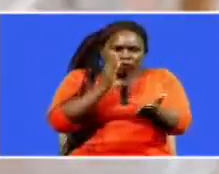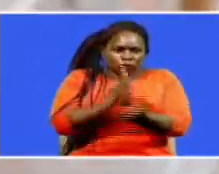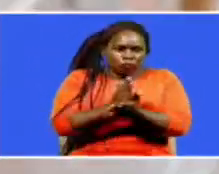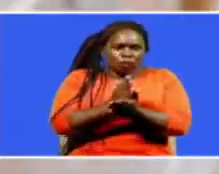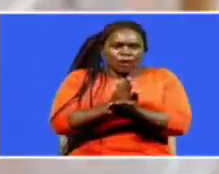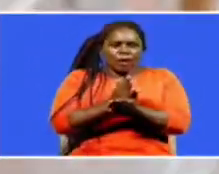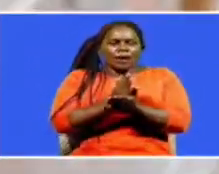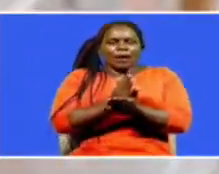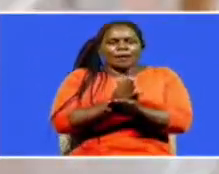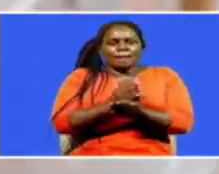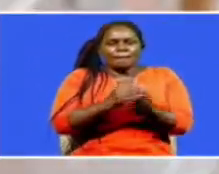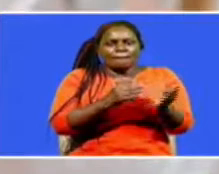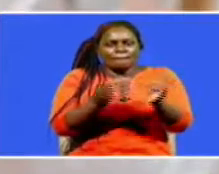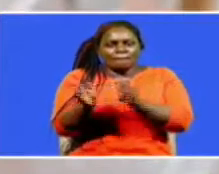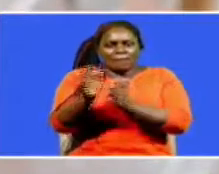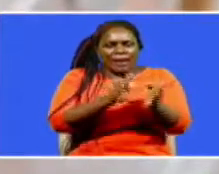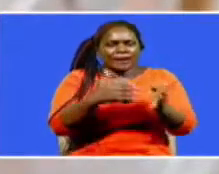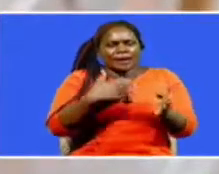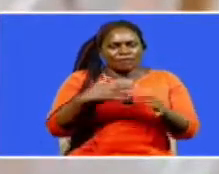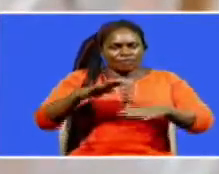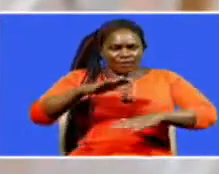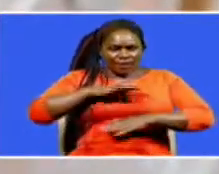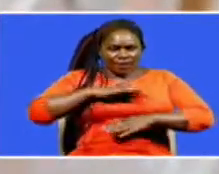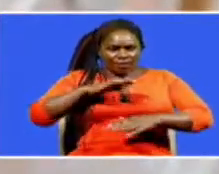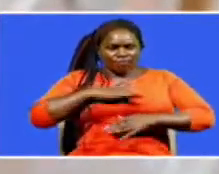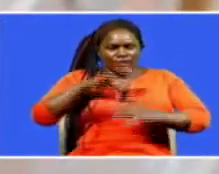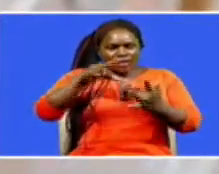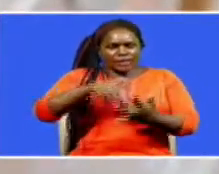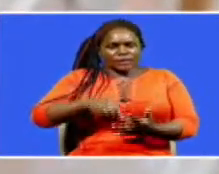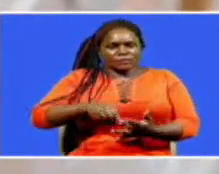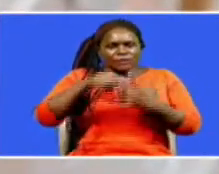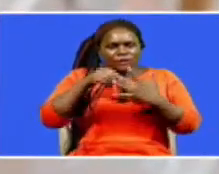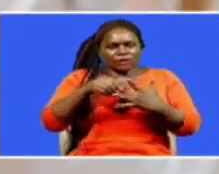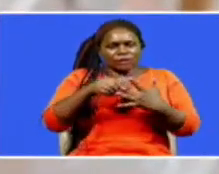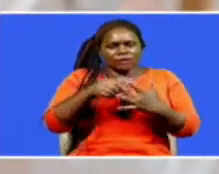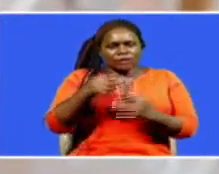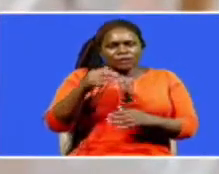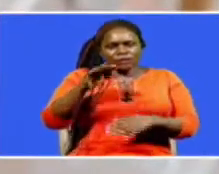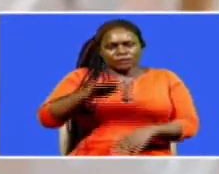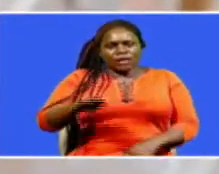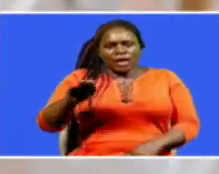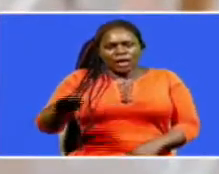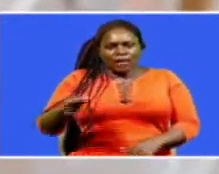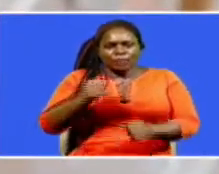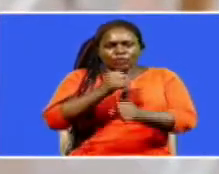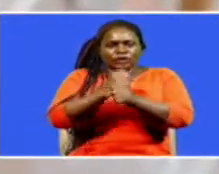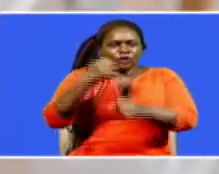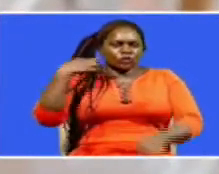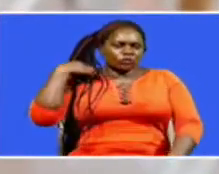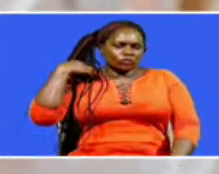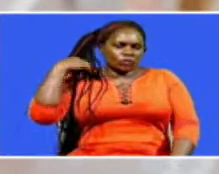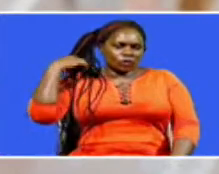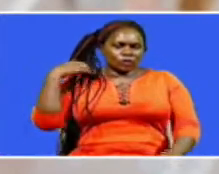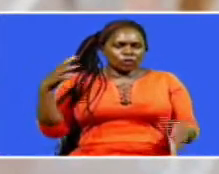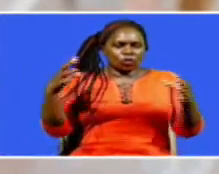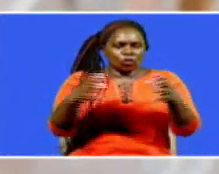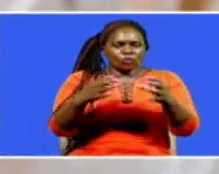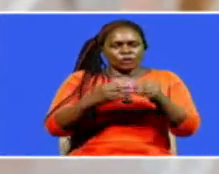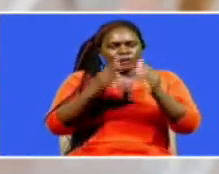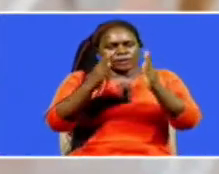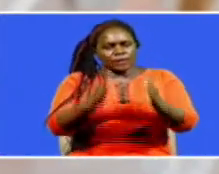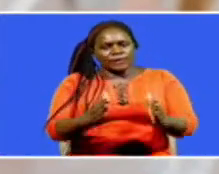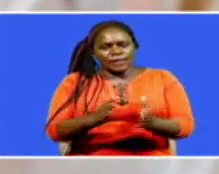the protective mechanisms are enhanced, especially child protection volunteers, community